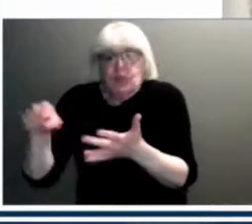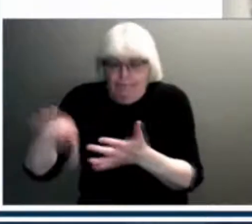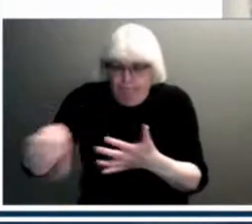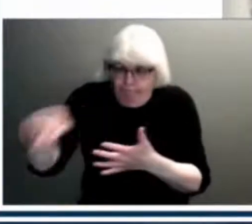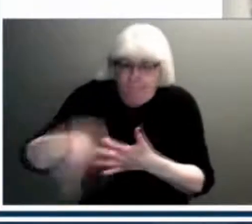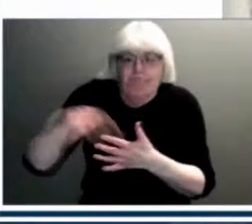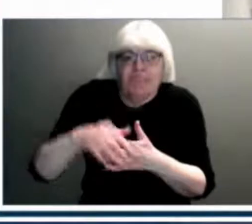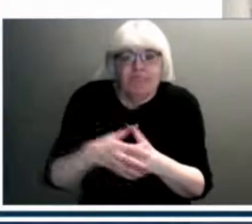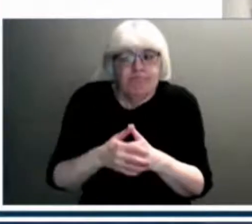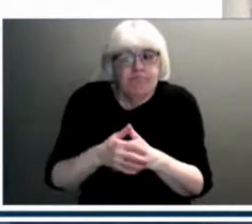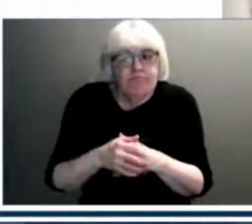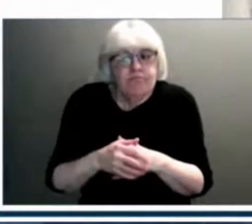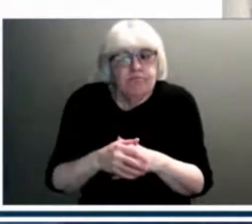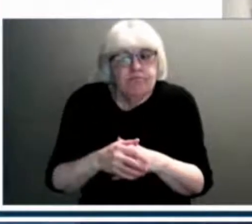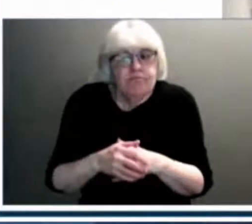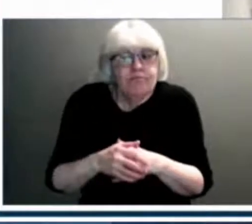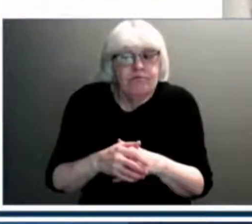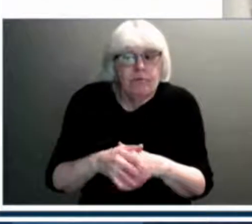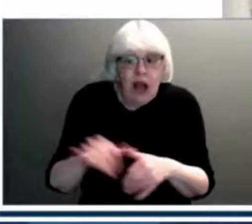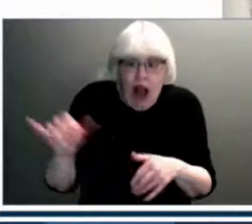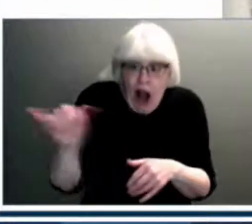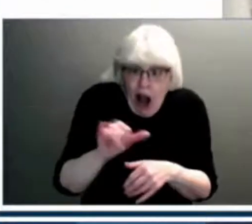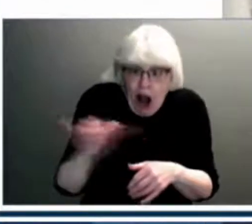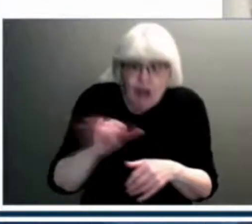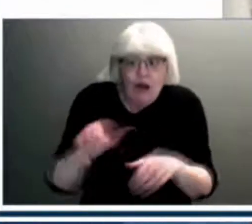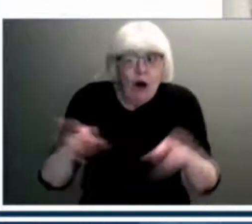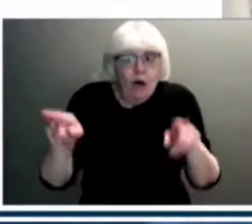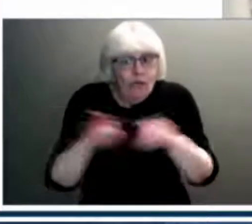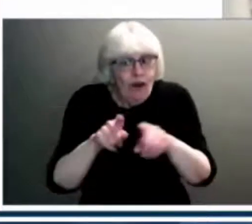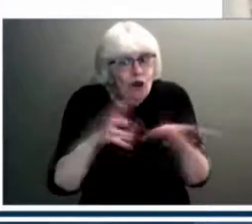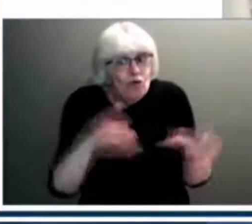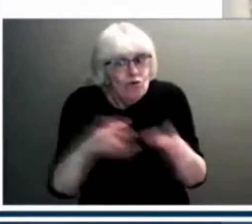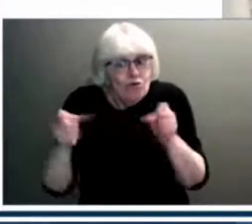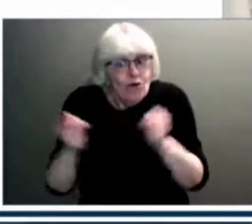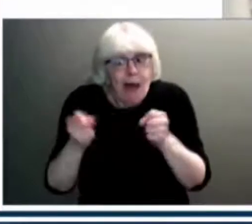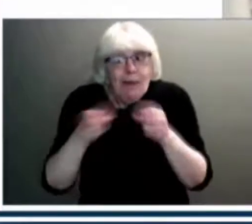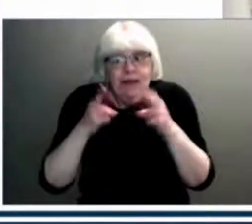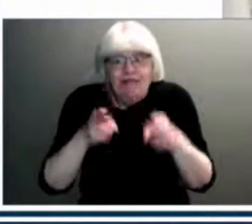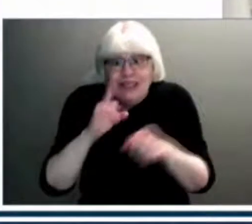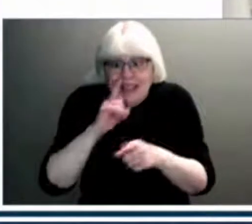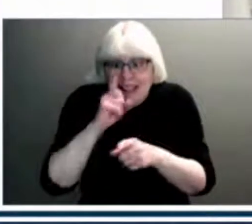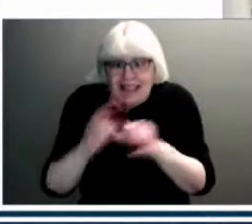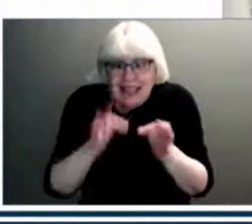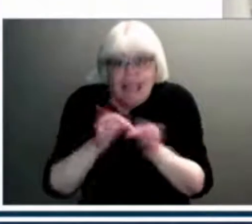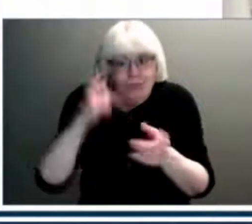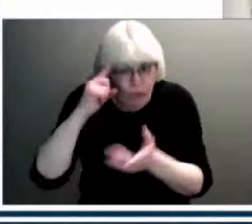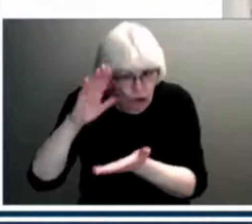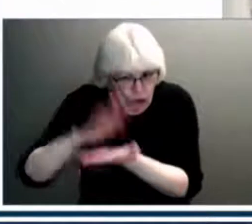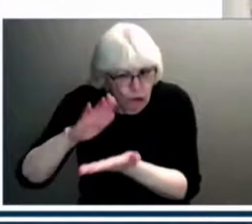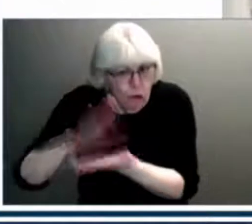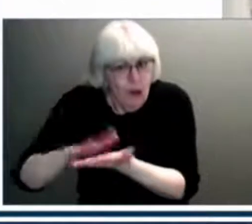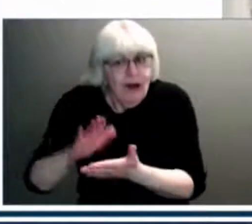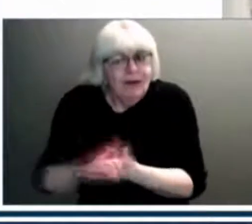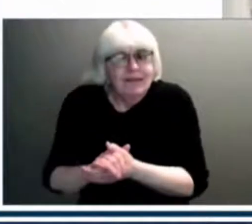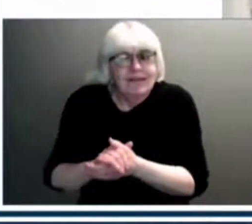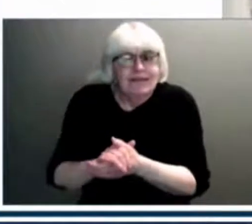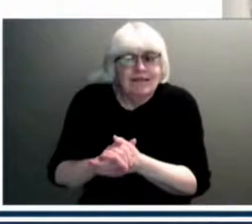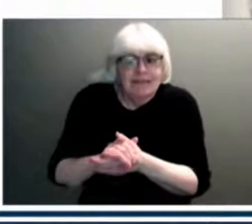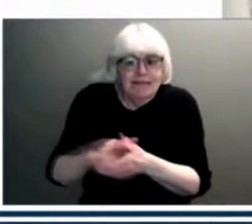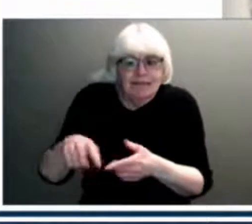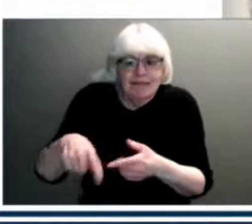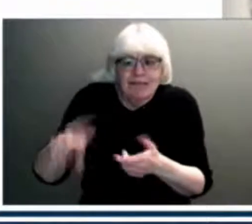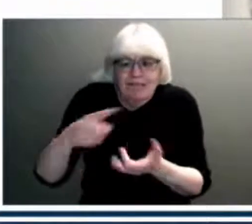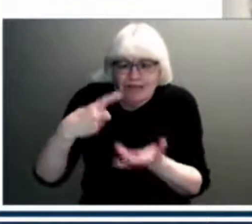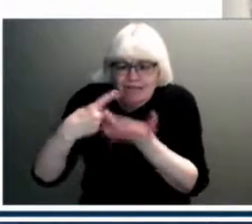We've talked to our expert panel on testing. There's a panel that provides guidance on testing.